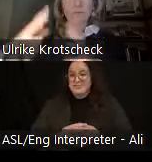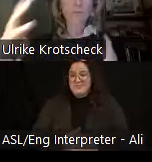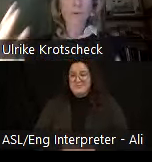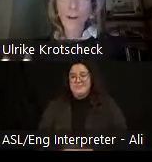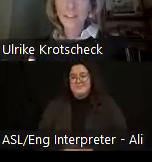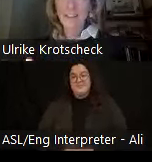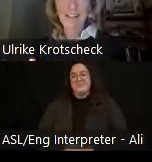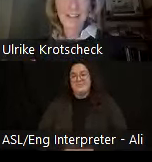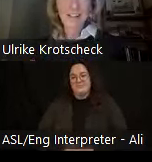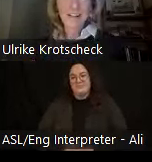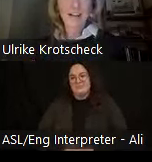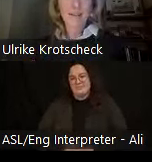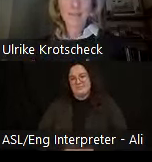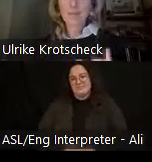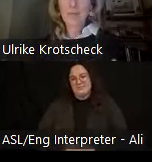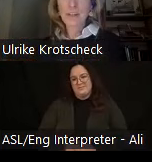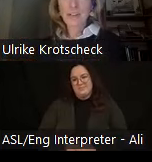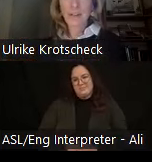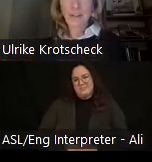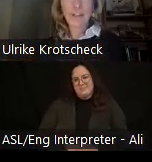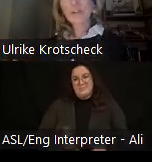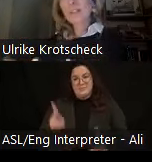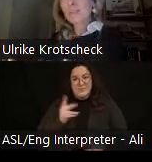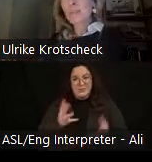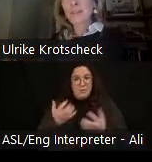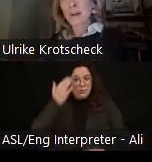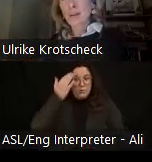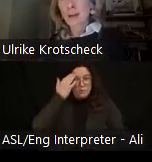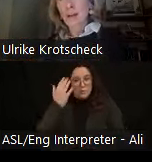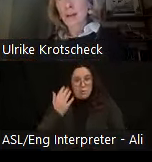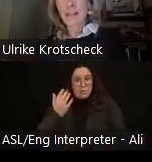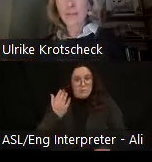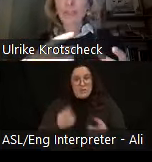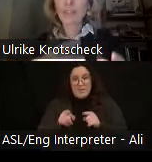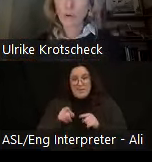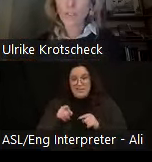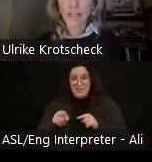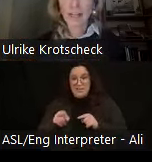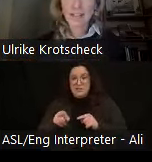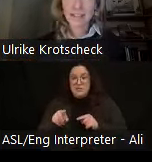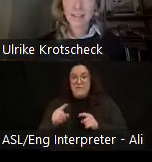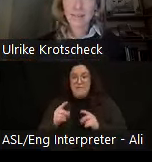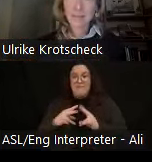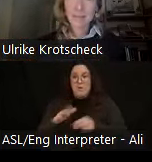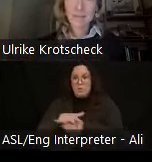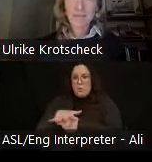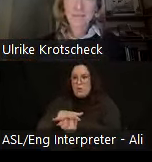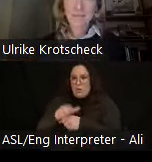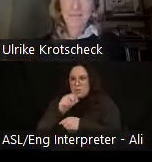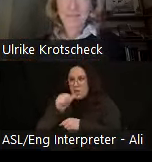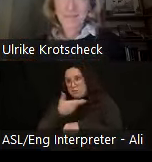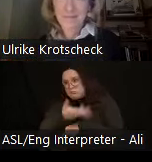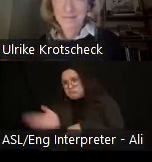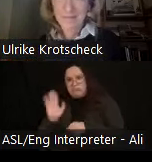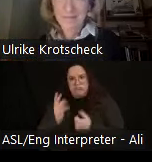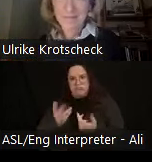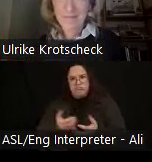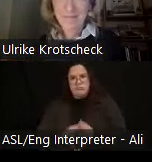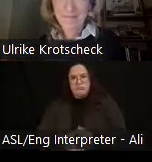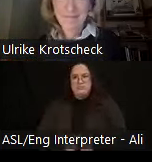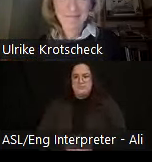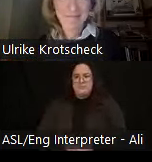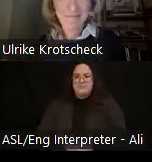this broadly, people want to know, like, could this be a phenomenon that's really localized? Yeah.